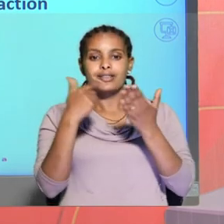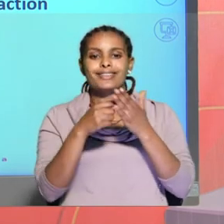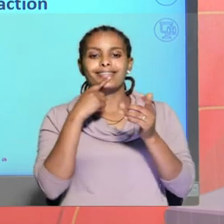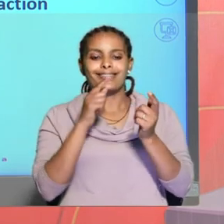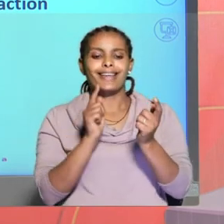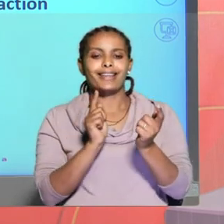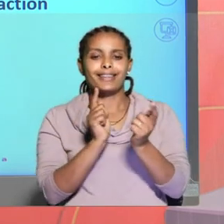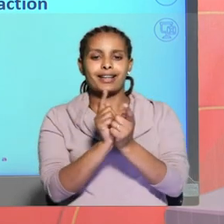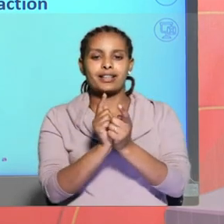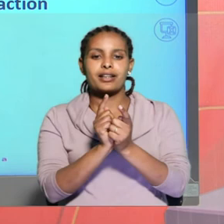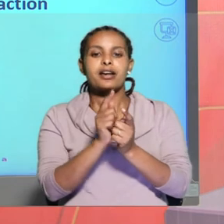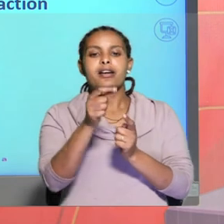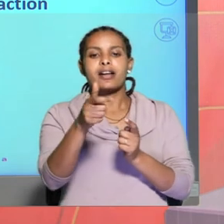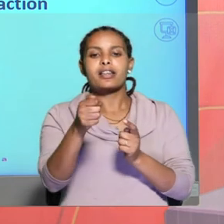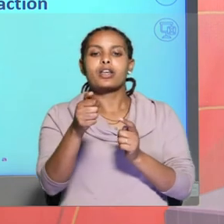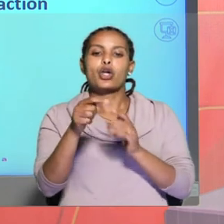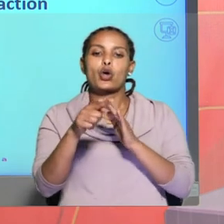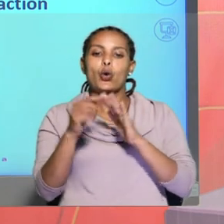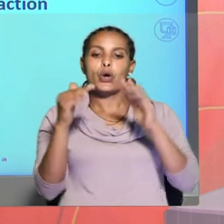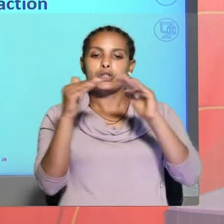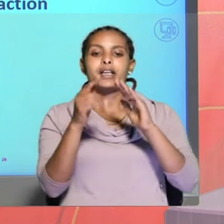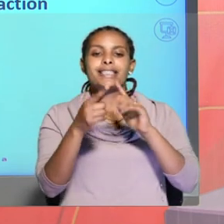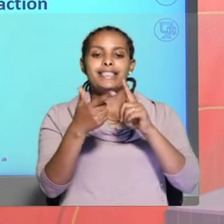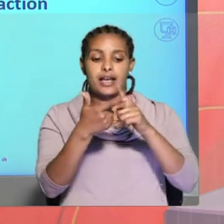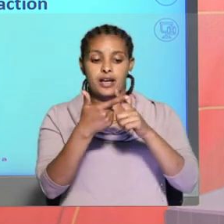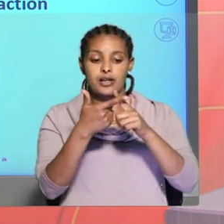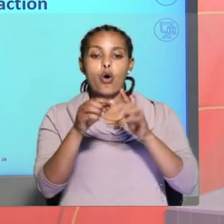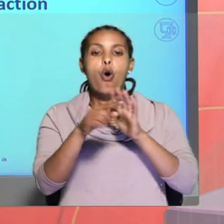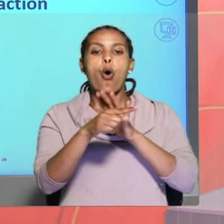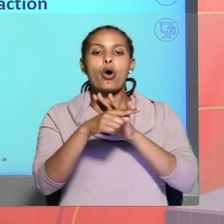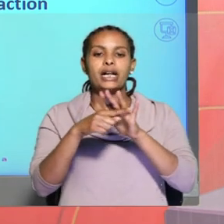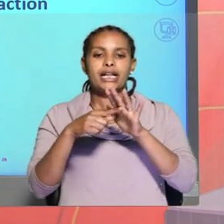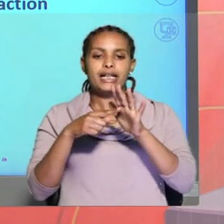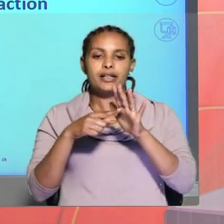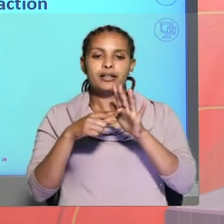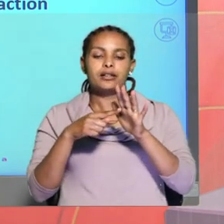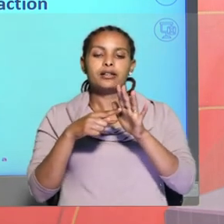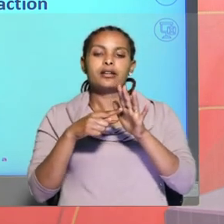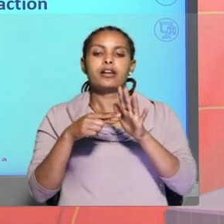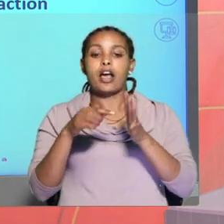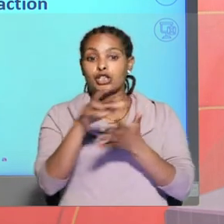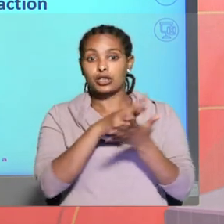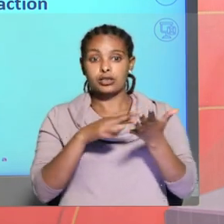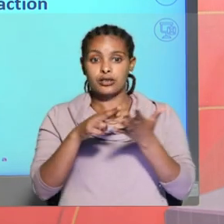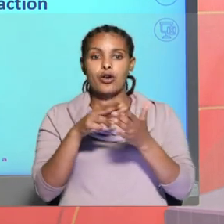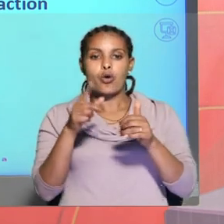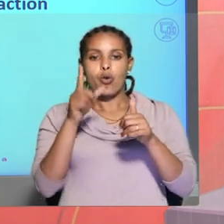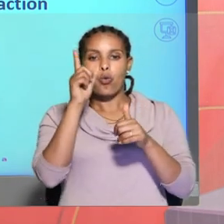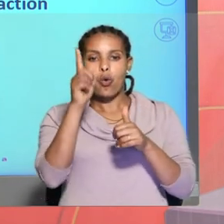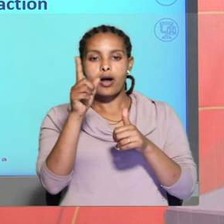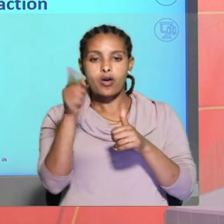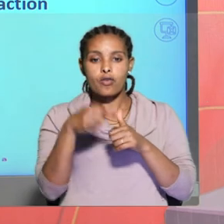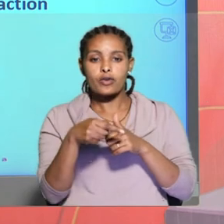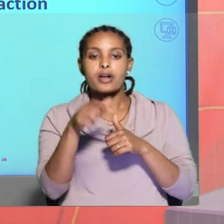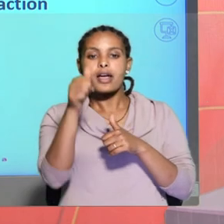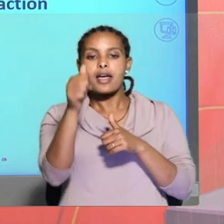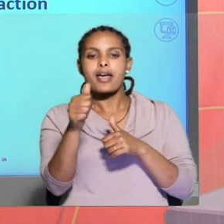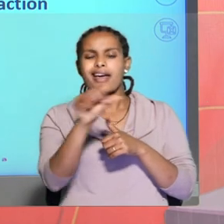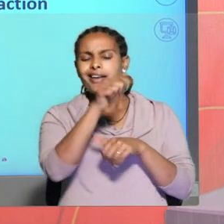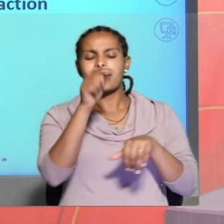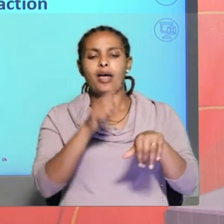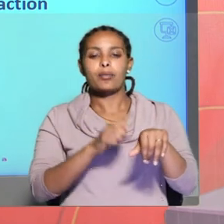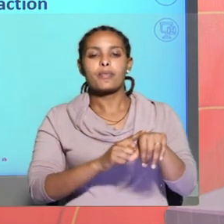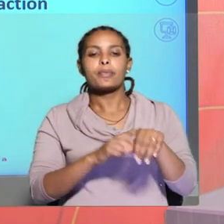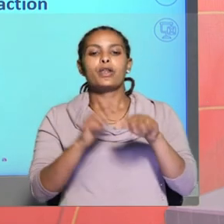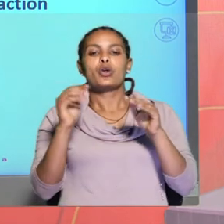integrated red equation for second order reaction one over concentration of m at any time